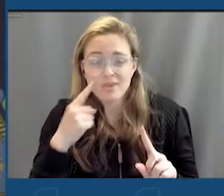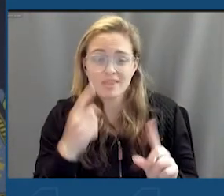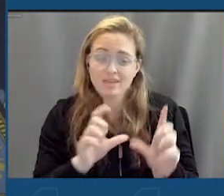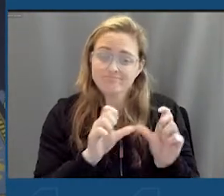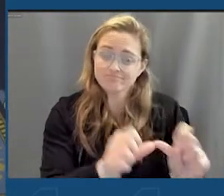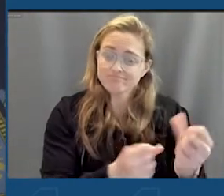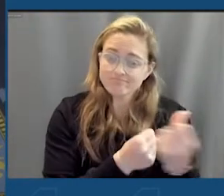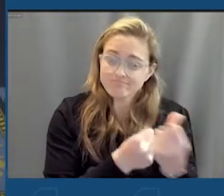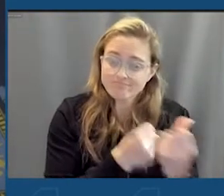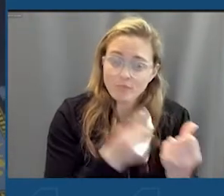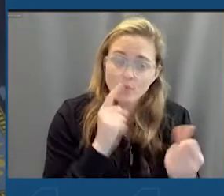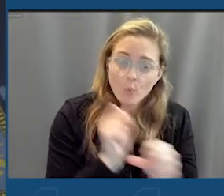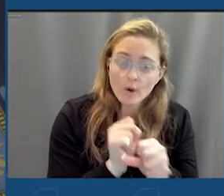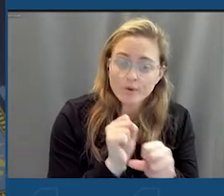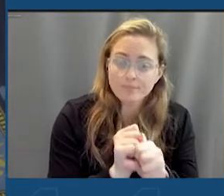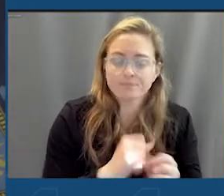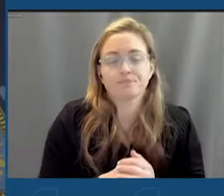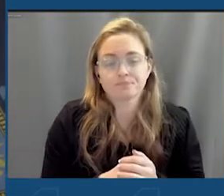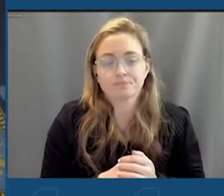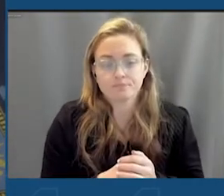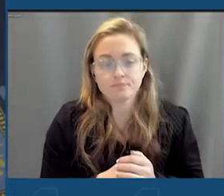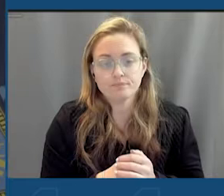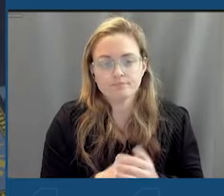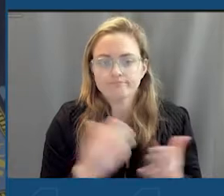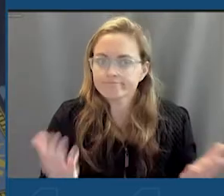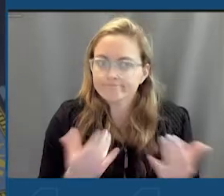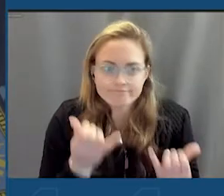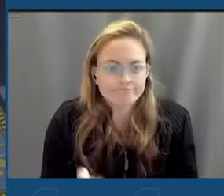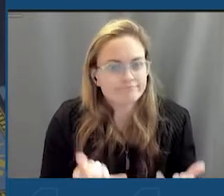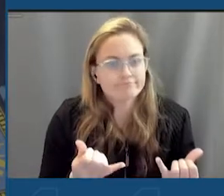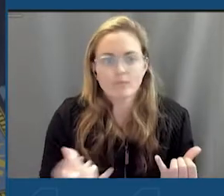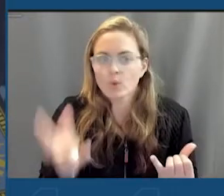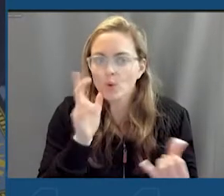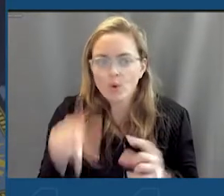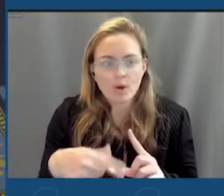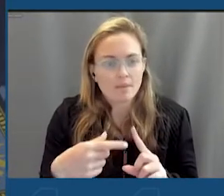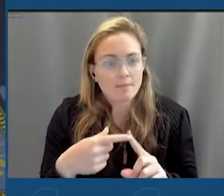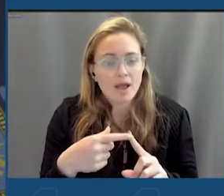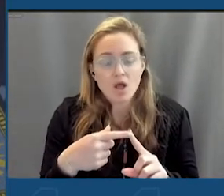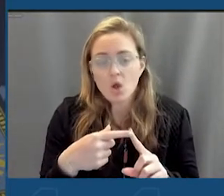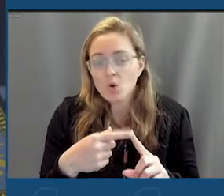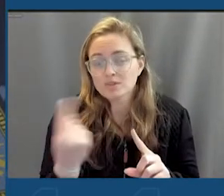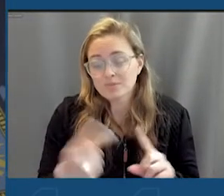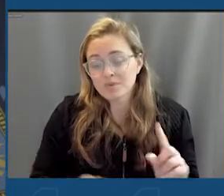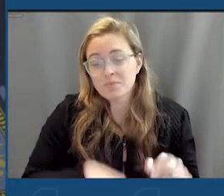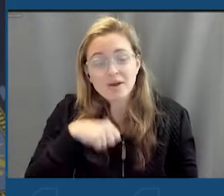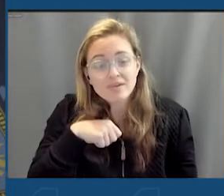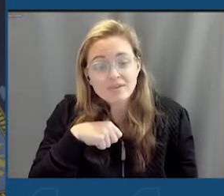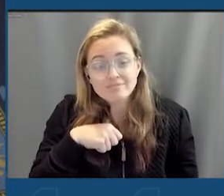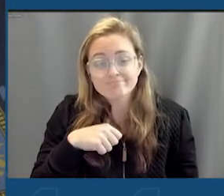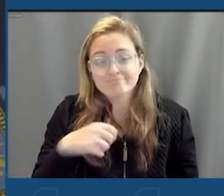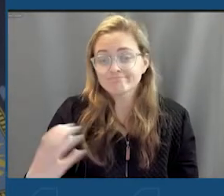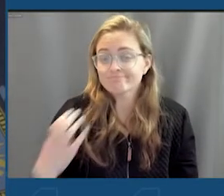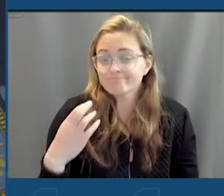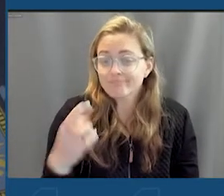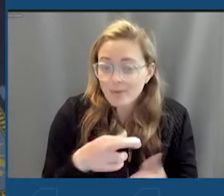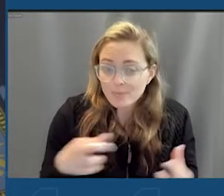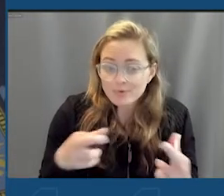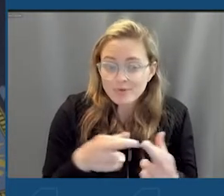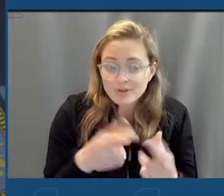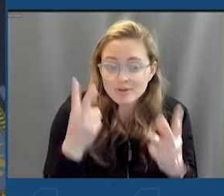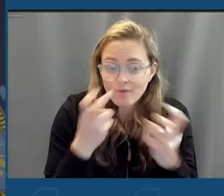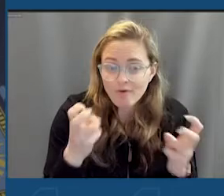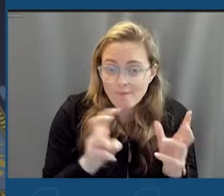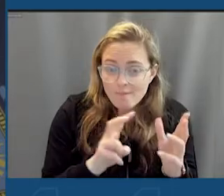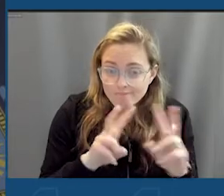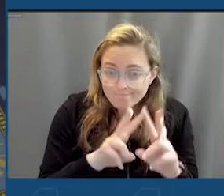them as well. So here we are. You heard about something we're very proud of, our Capital Region Crime Analysis Center. Before we came here,